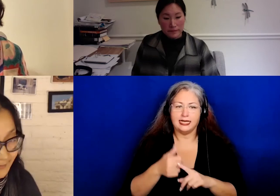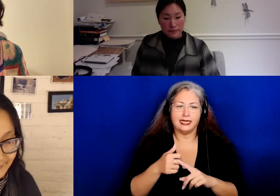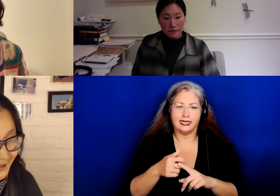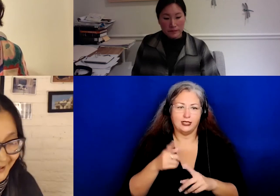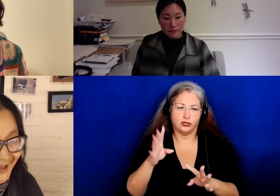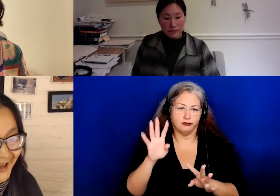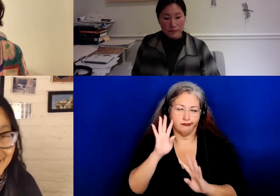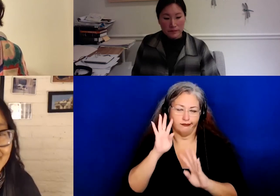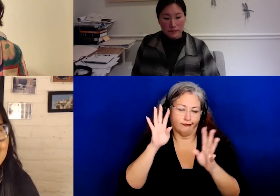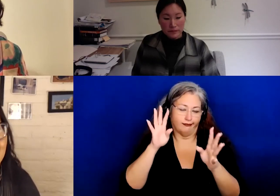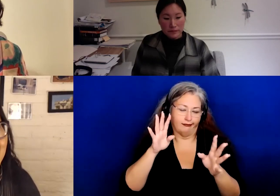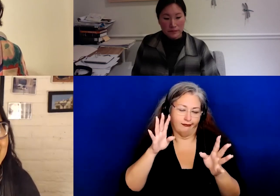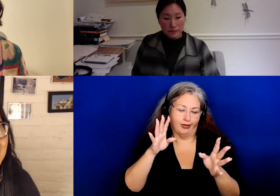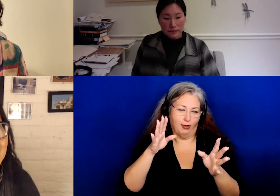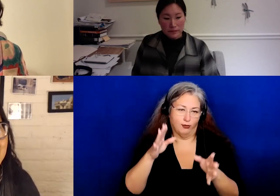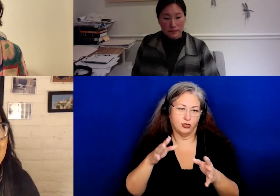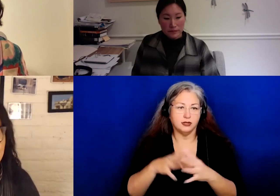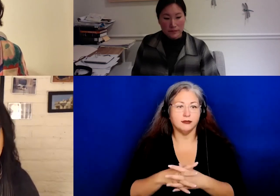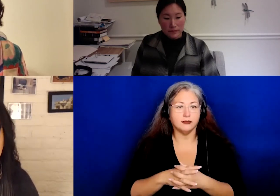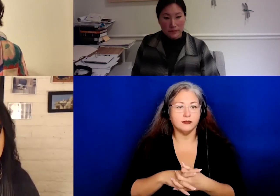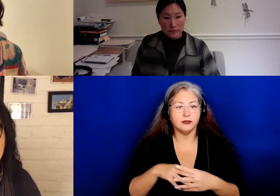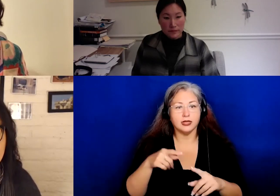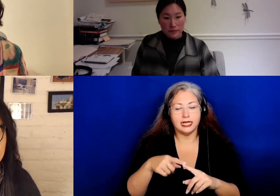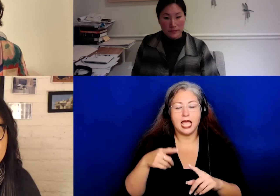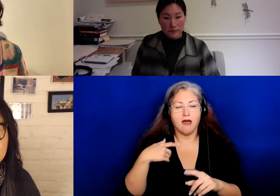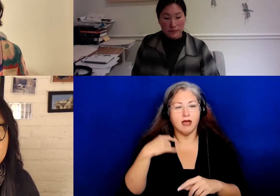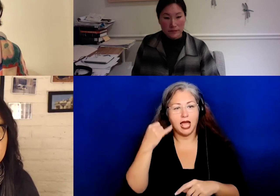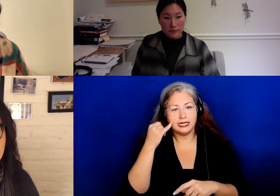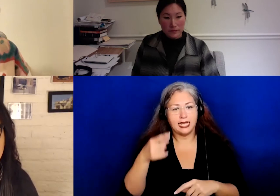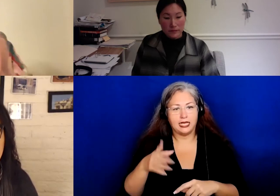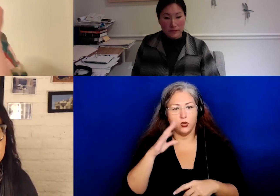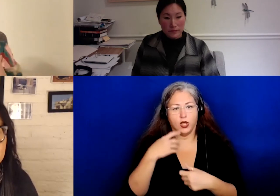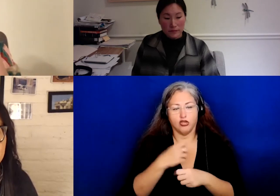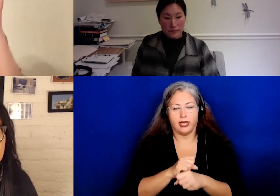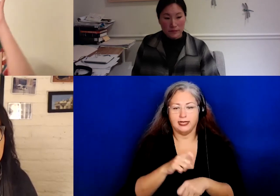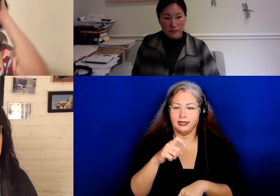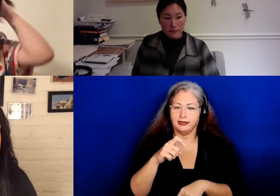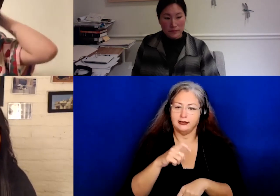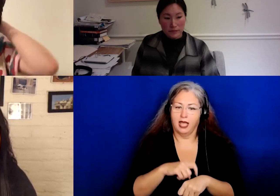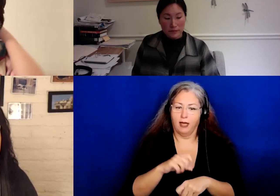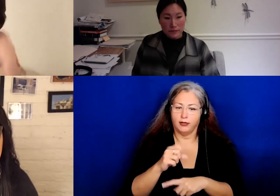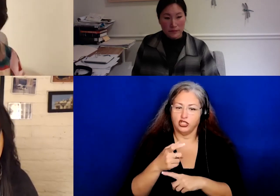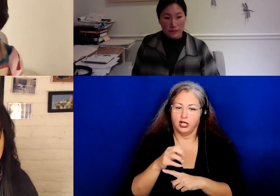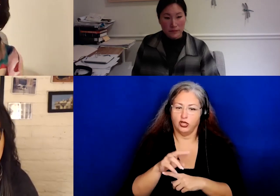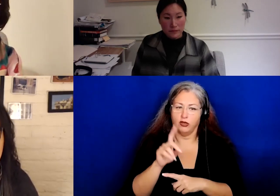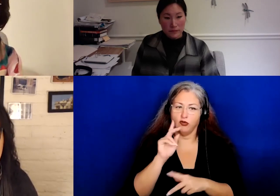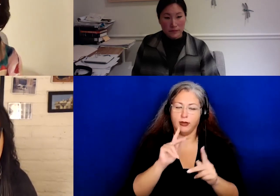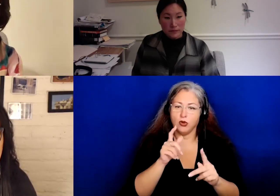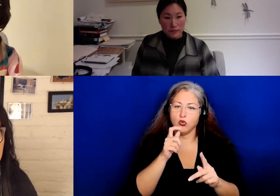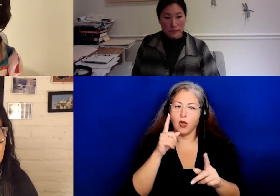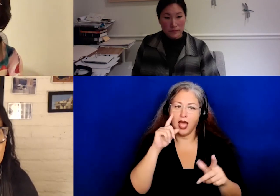fabricated, and Gostin has an idea that he's going to create these time shelters for people who have